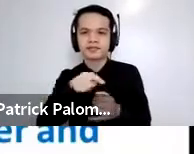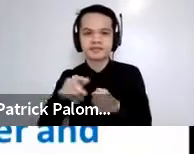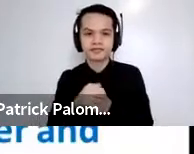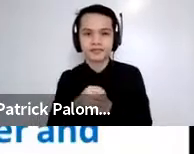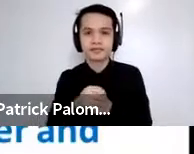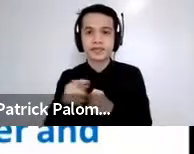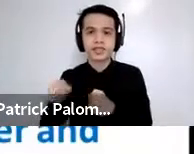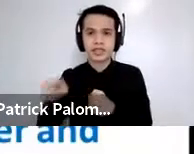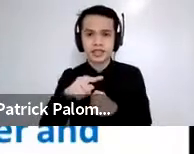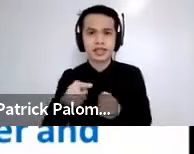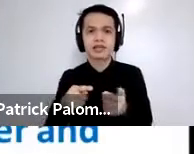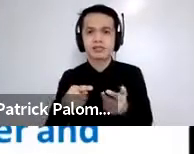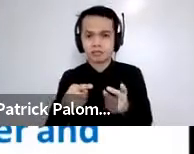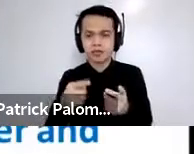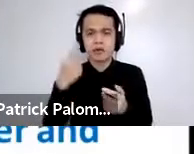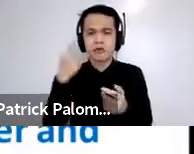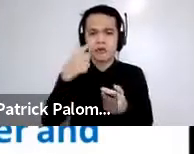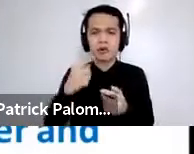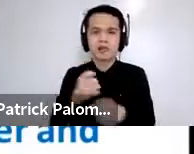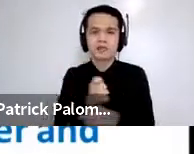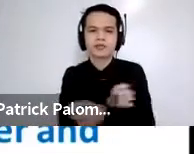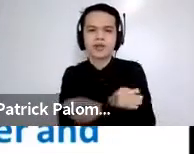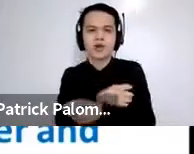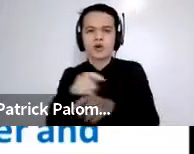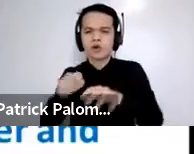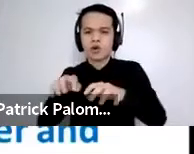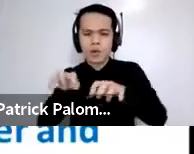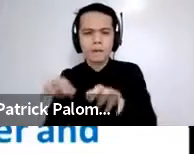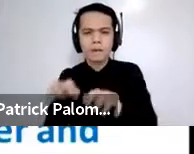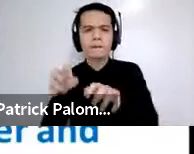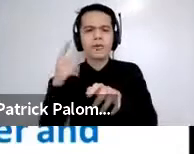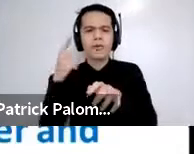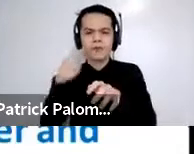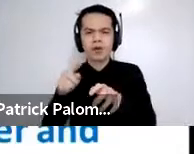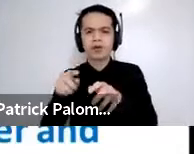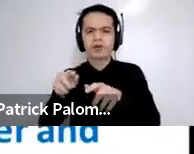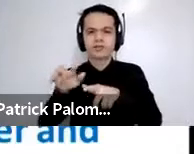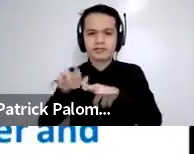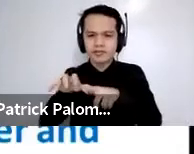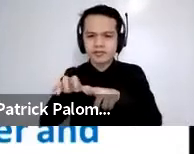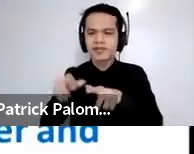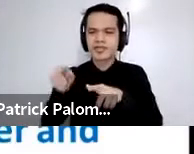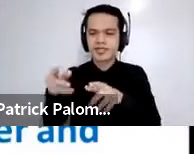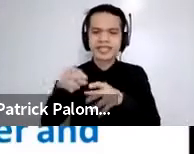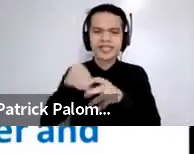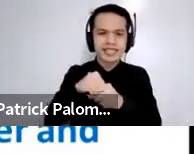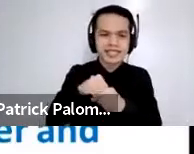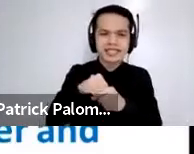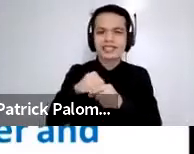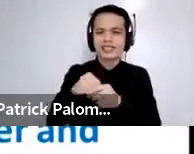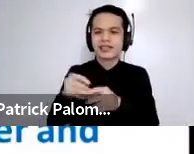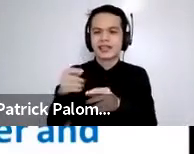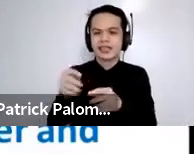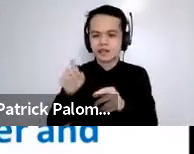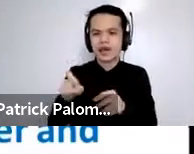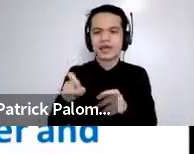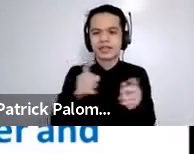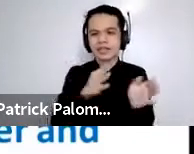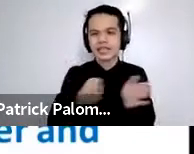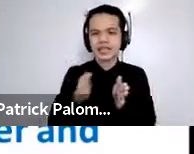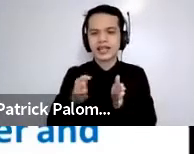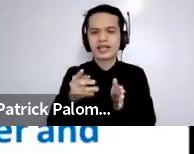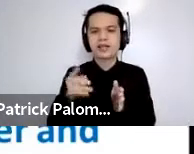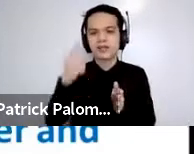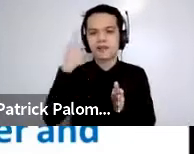empowering actors to share the responsibility to keep hazard from becoming disasters. Twin track approach is also essential